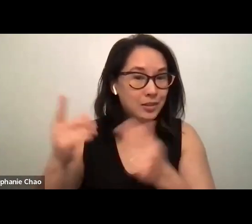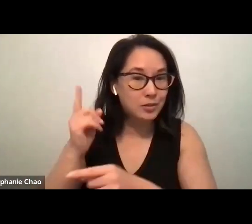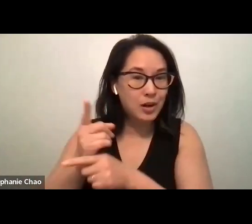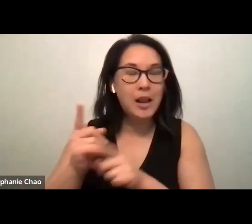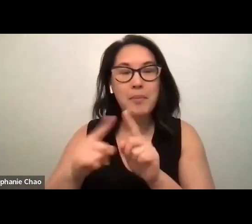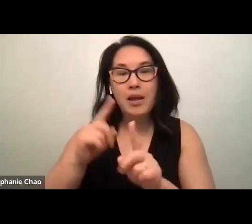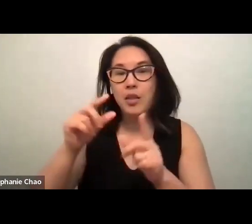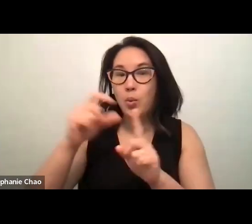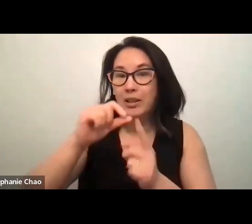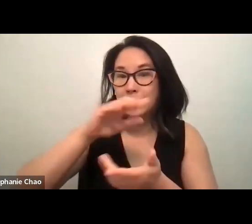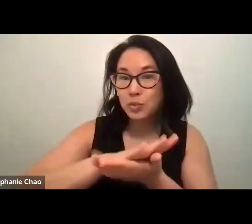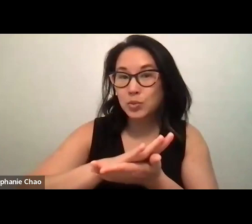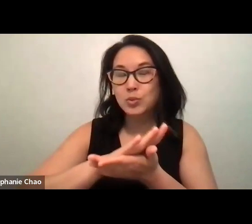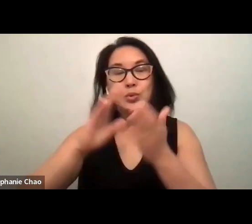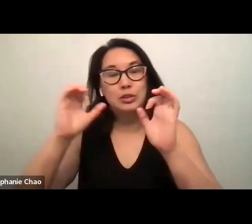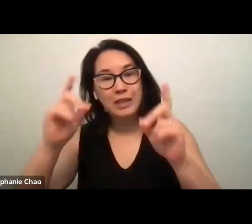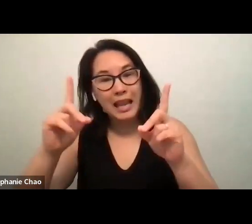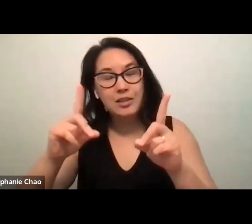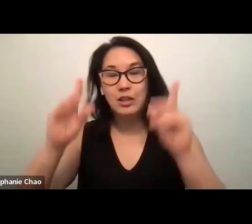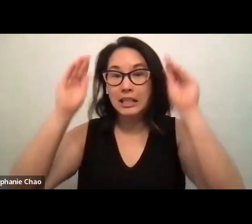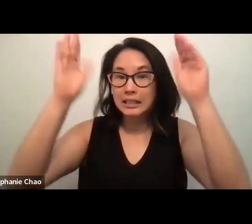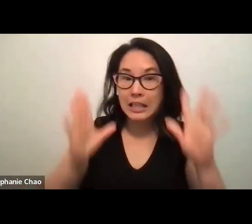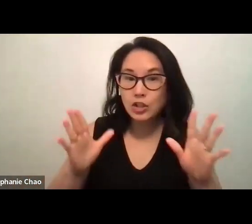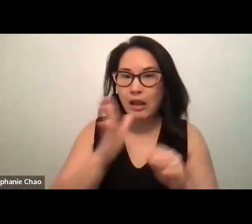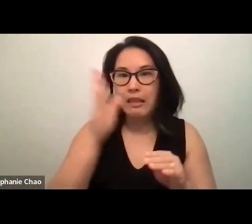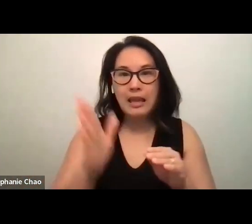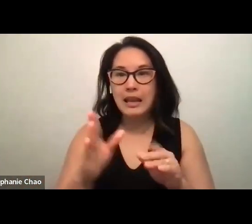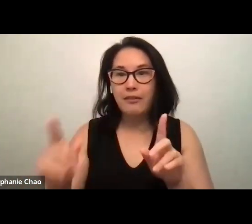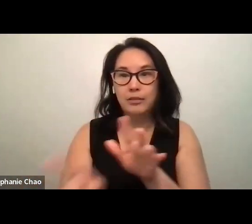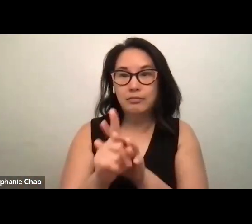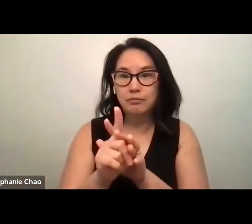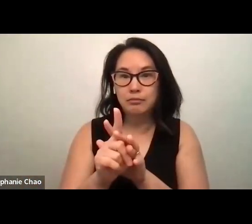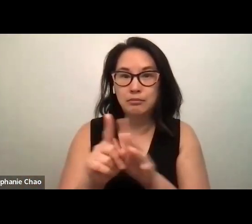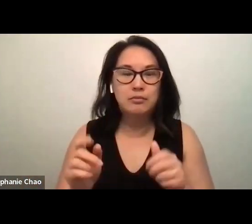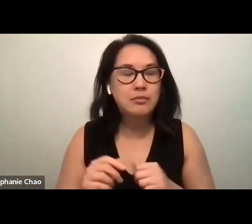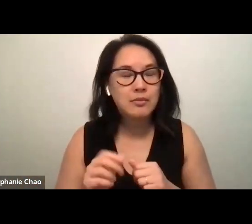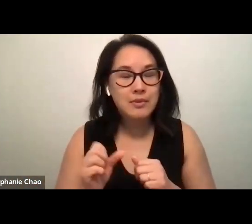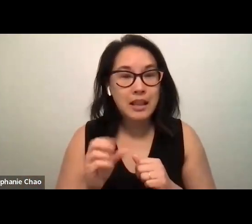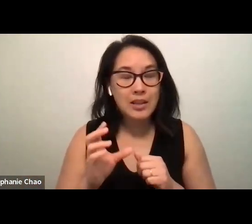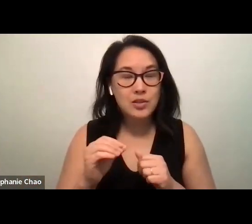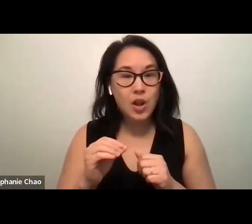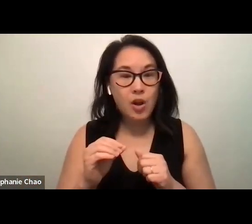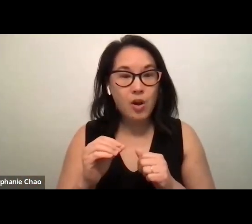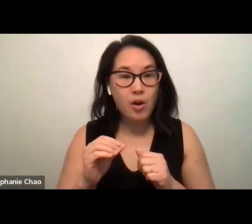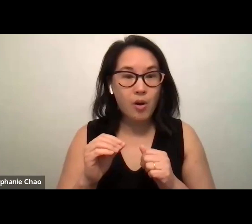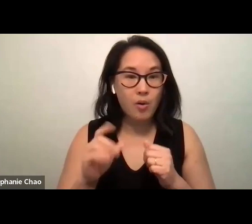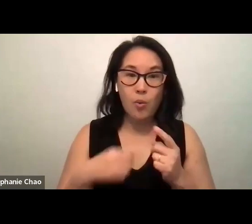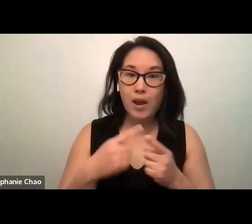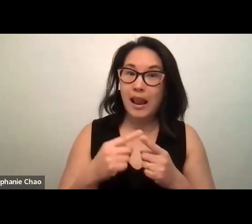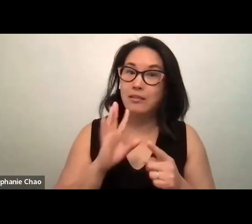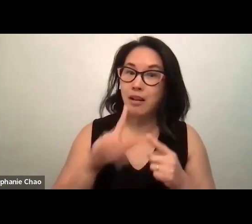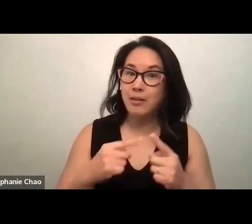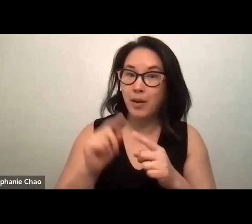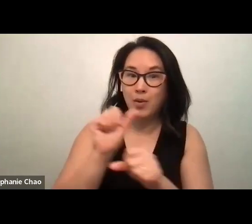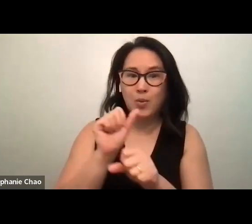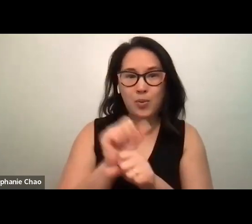school, education, teacher never appear. So and often when I talk about the work, I do explain it, but when